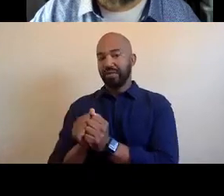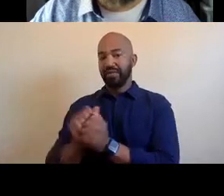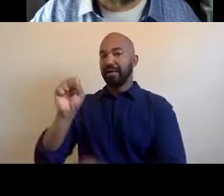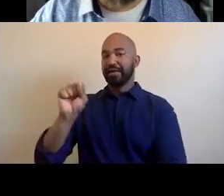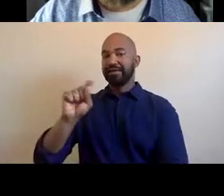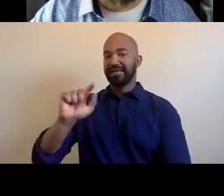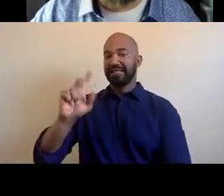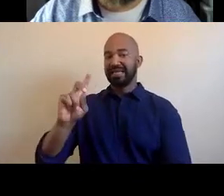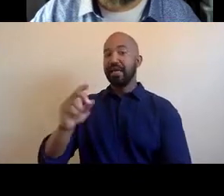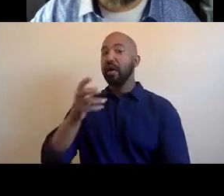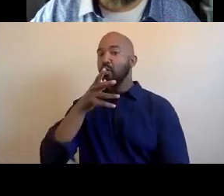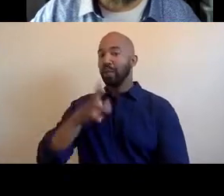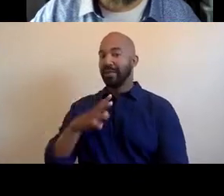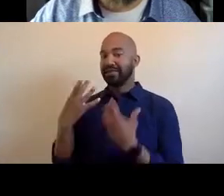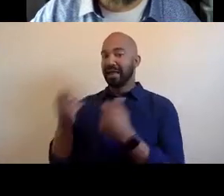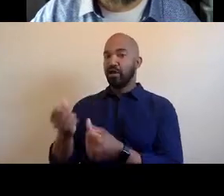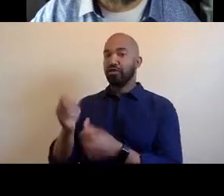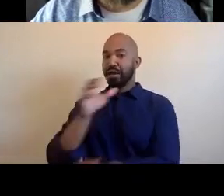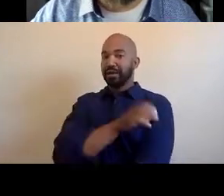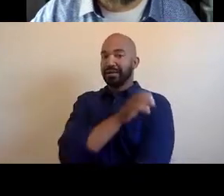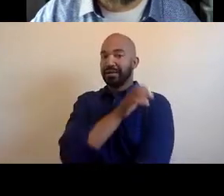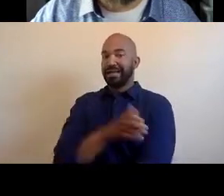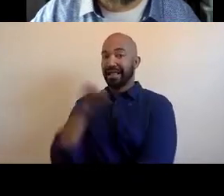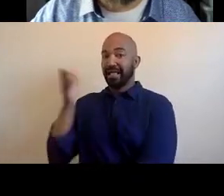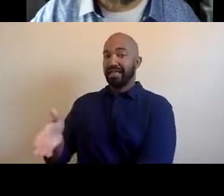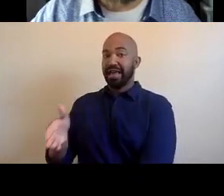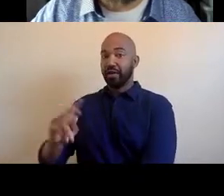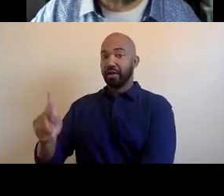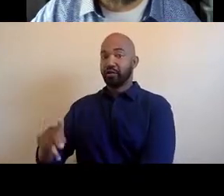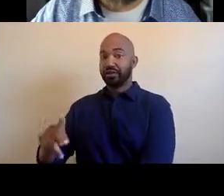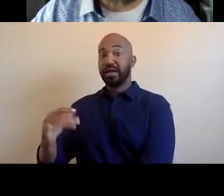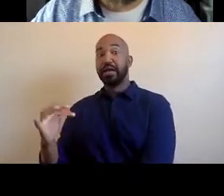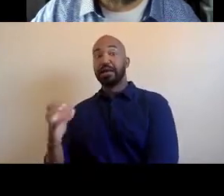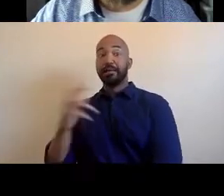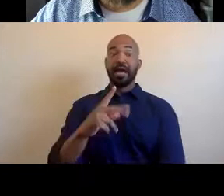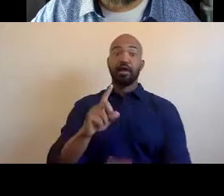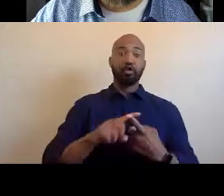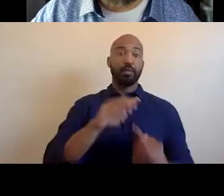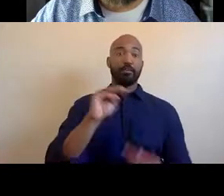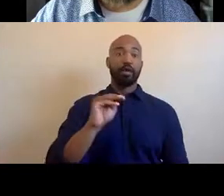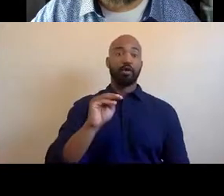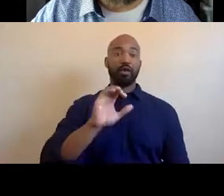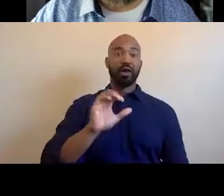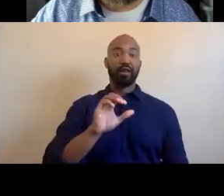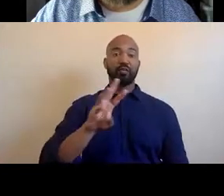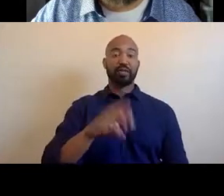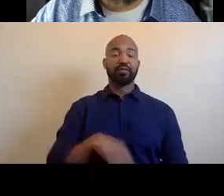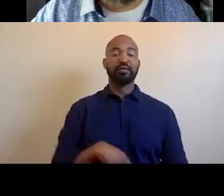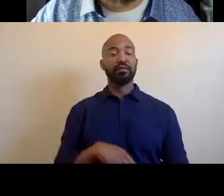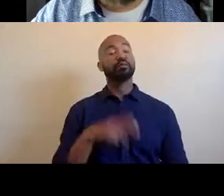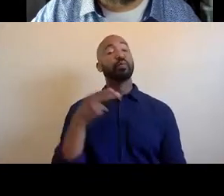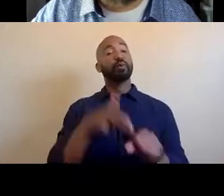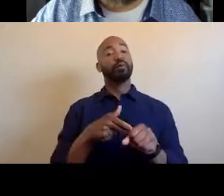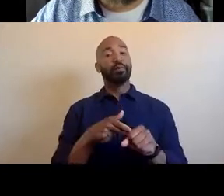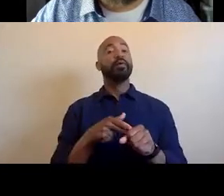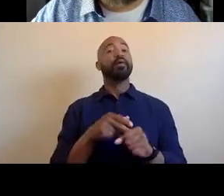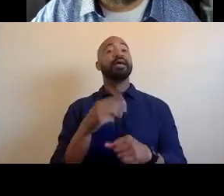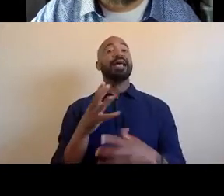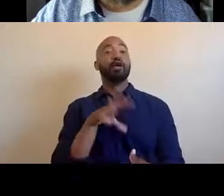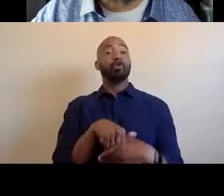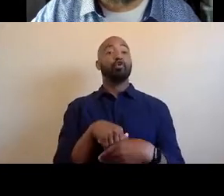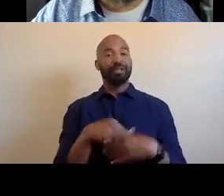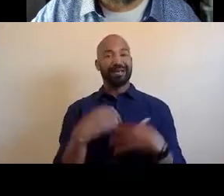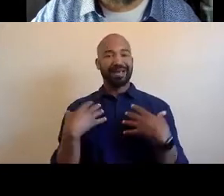clinic there, only to return to the medical college. And so I joined the Inclusion Health team in October